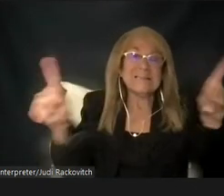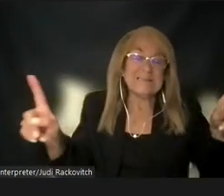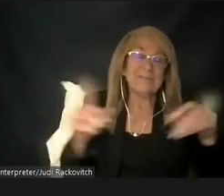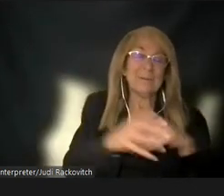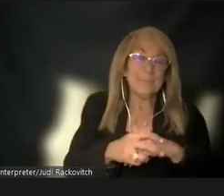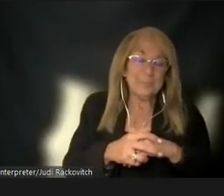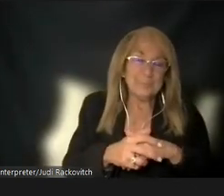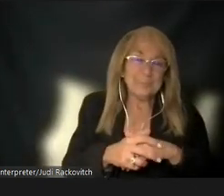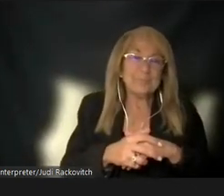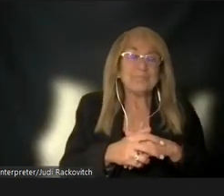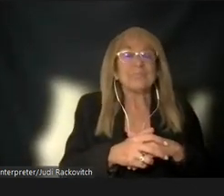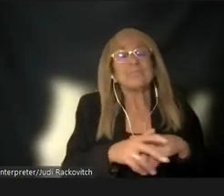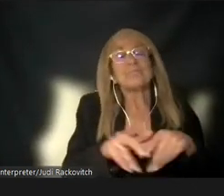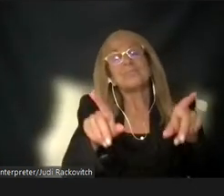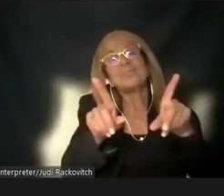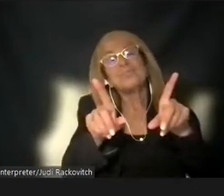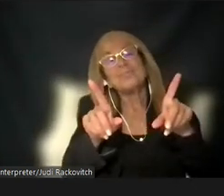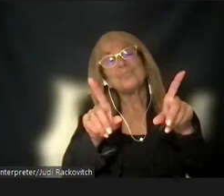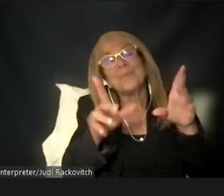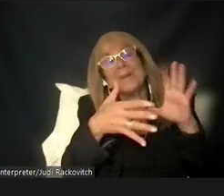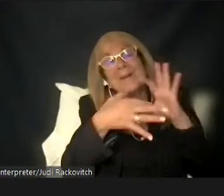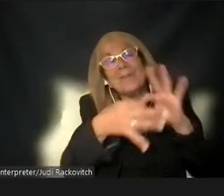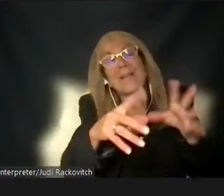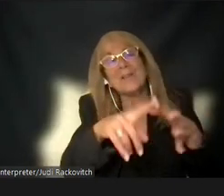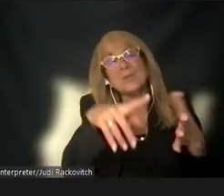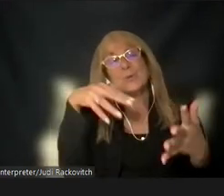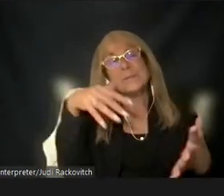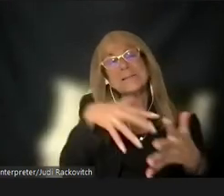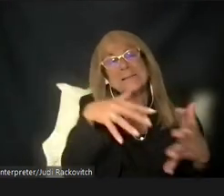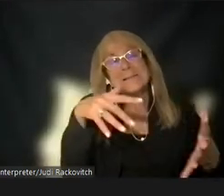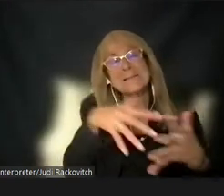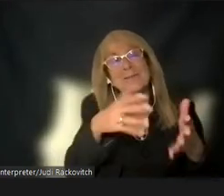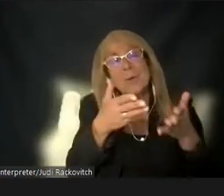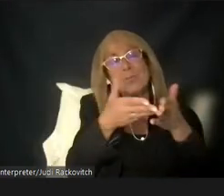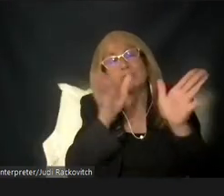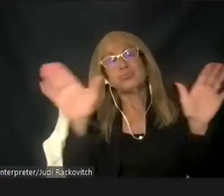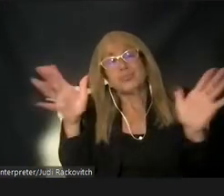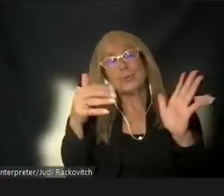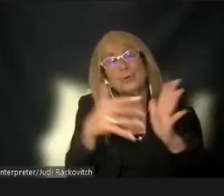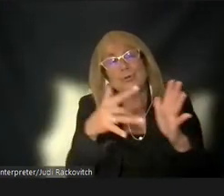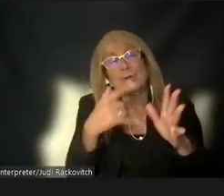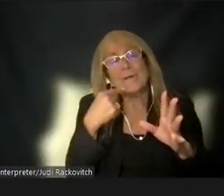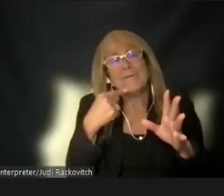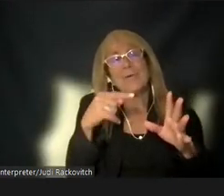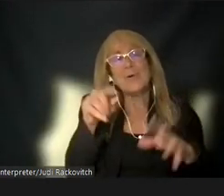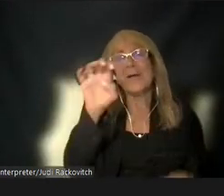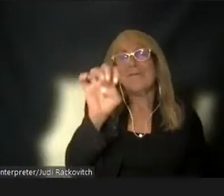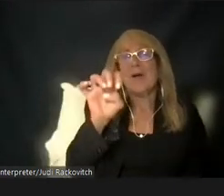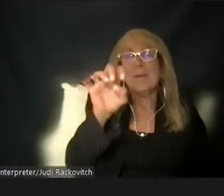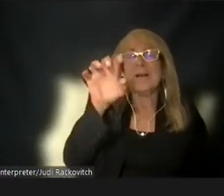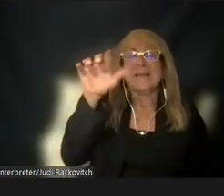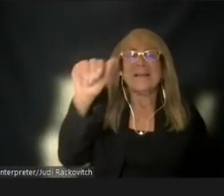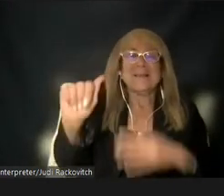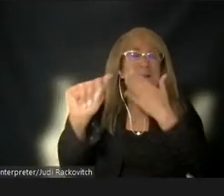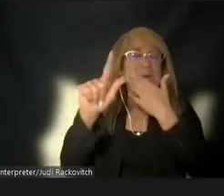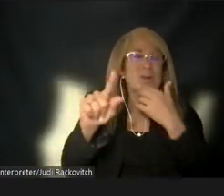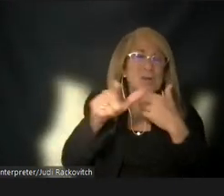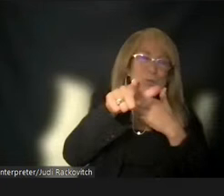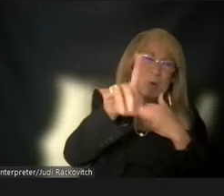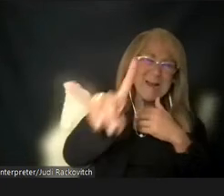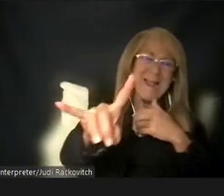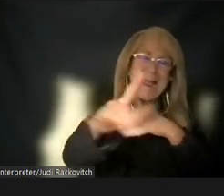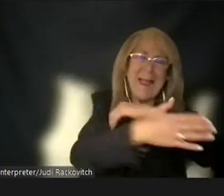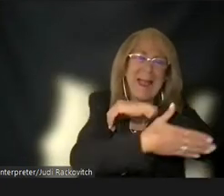With respect to the study areas, the broad study area for the environmental assessment includes a region of 28 counties